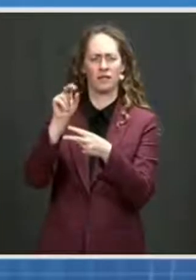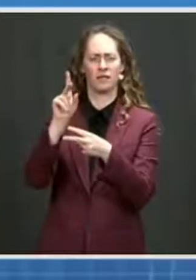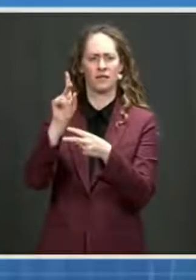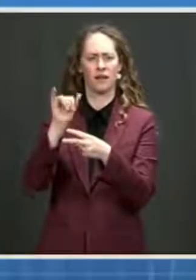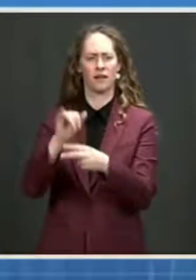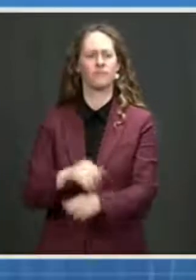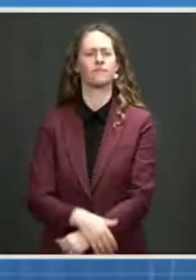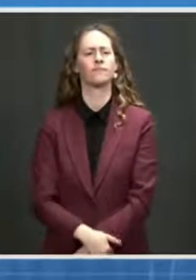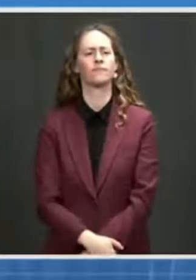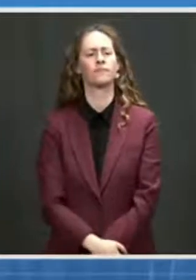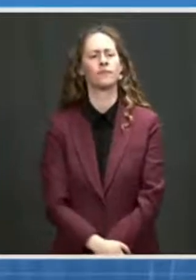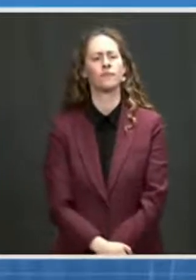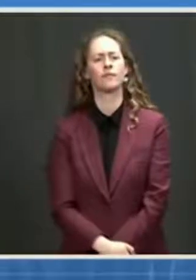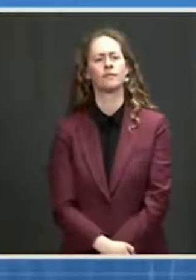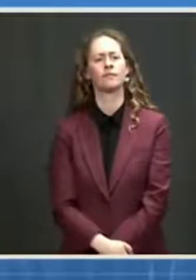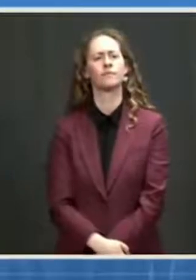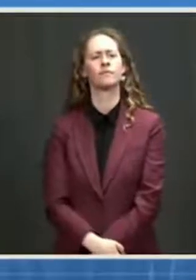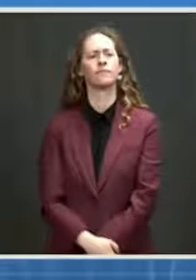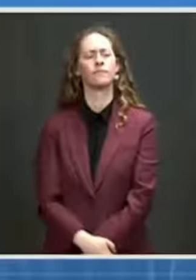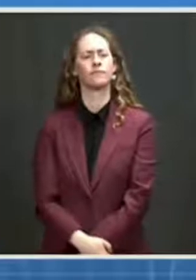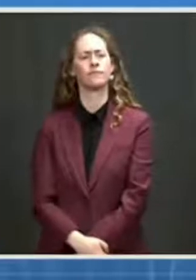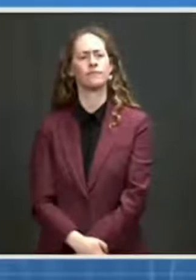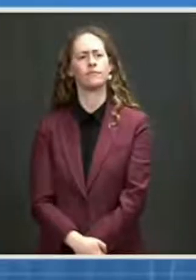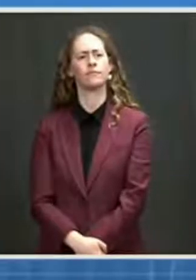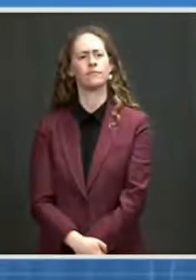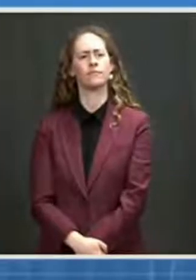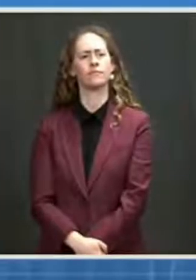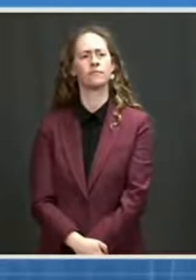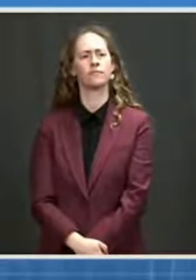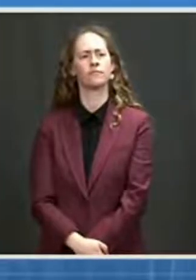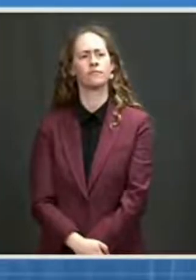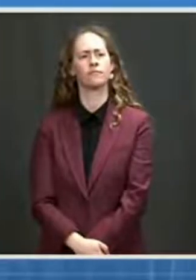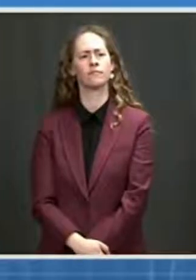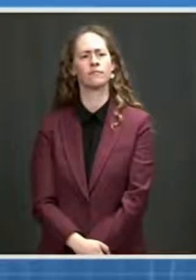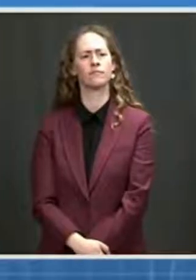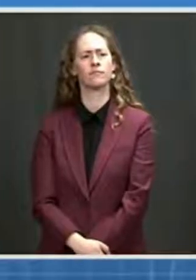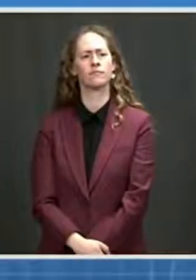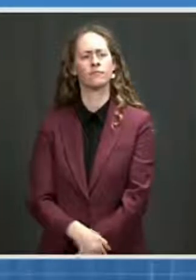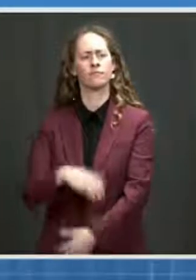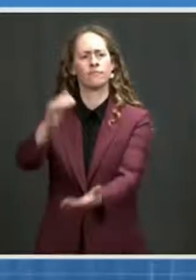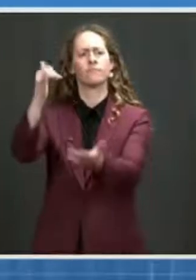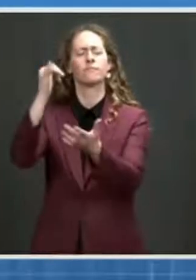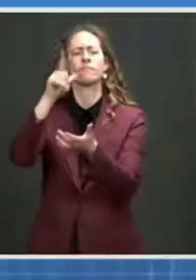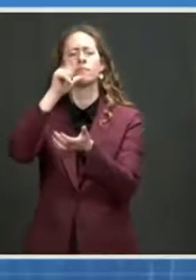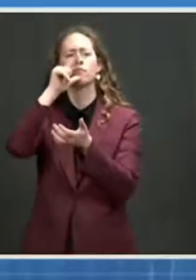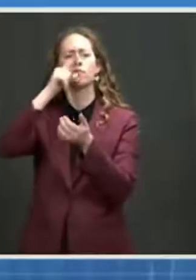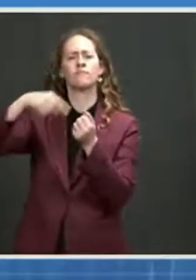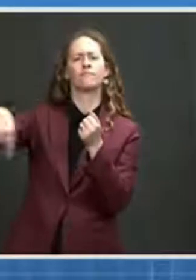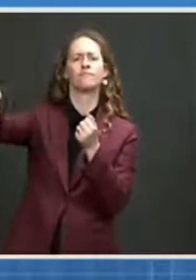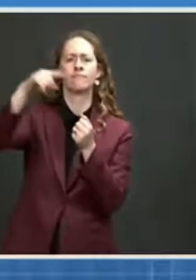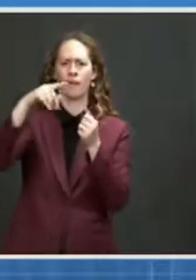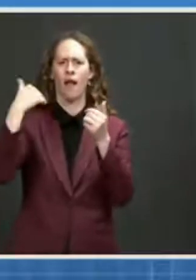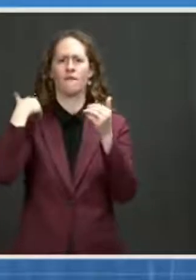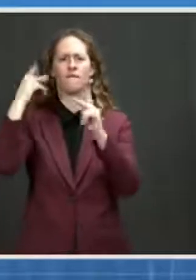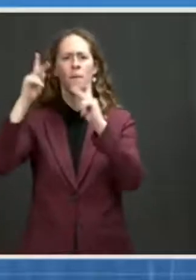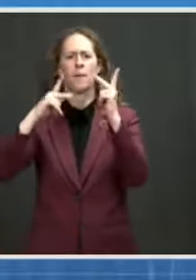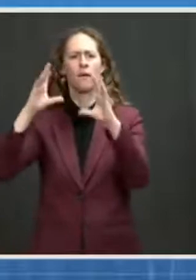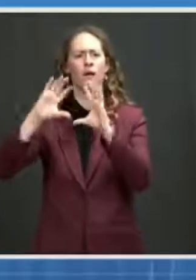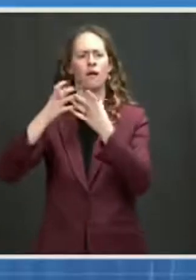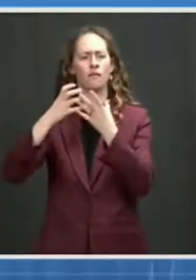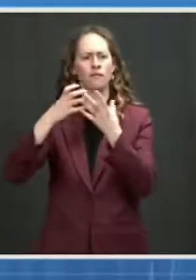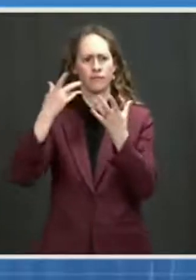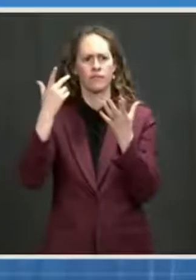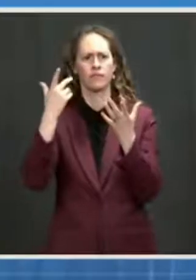eviction ban expire on June 30th? And can you talk a bit about the ongoing discussions about the